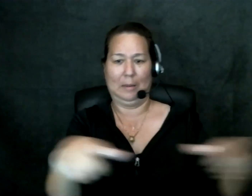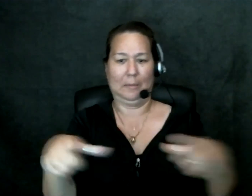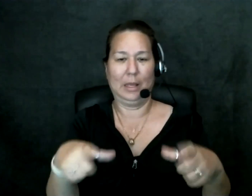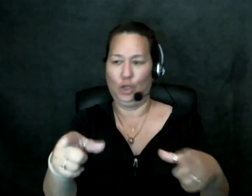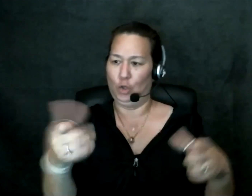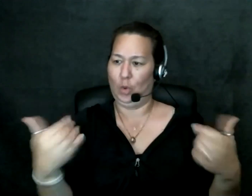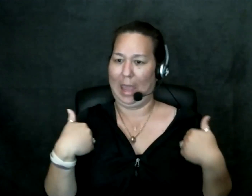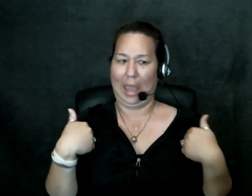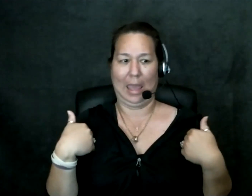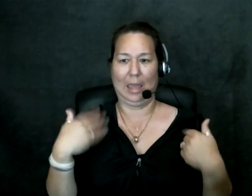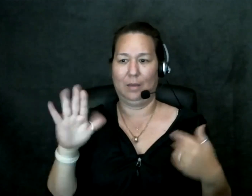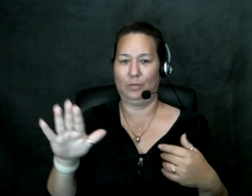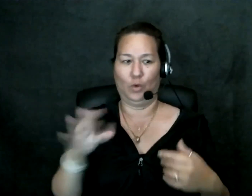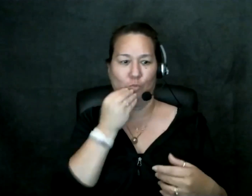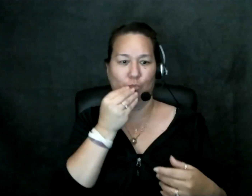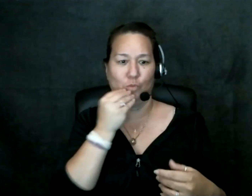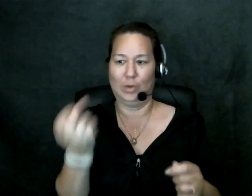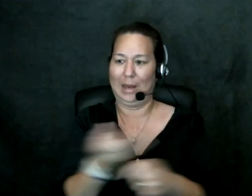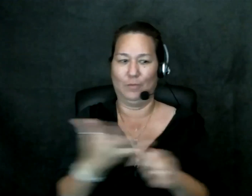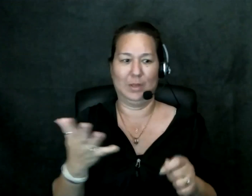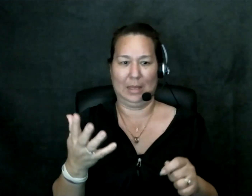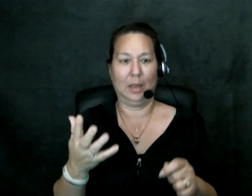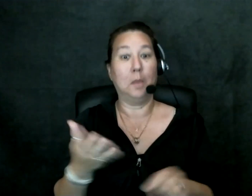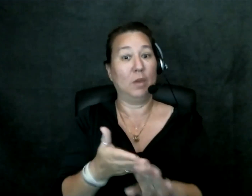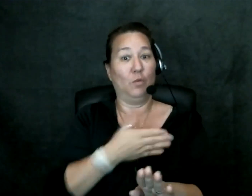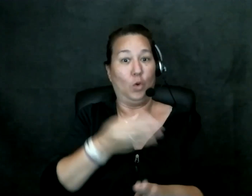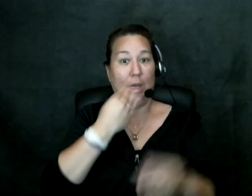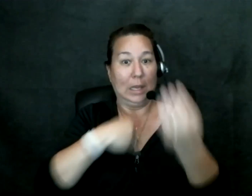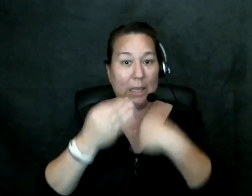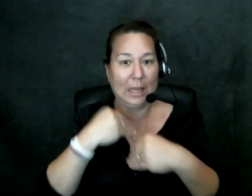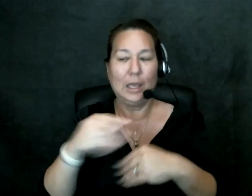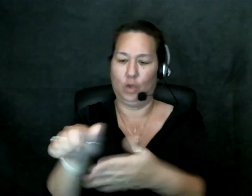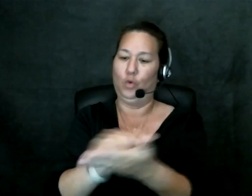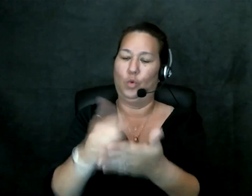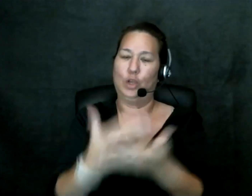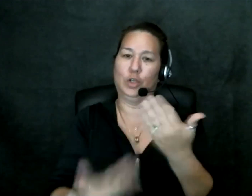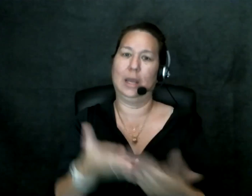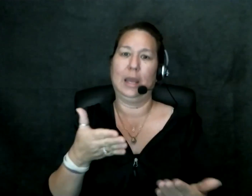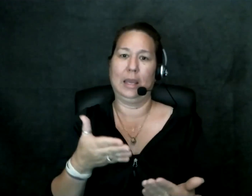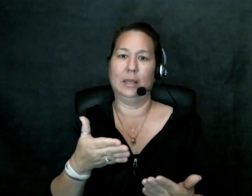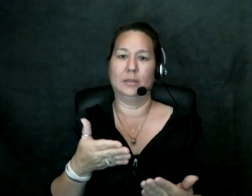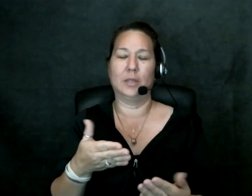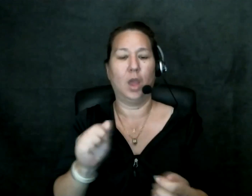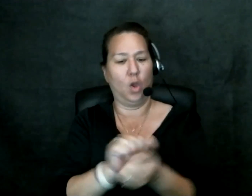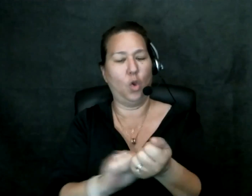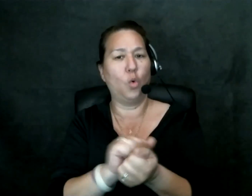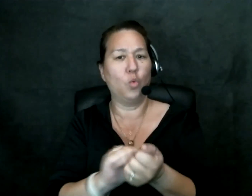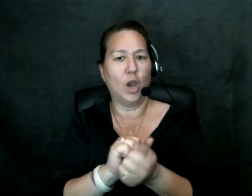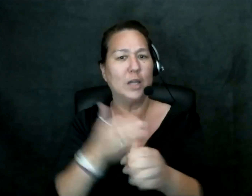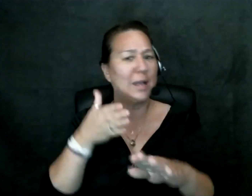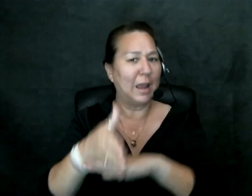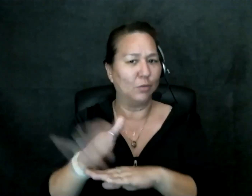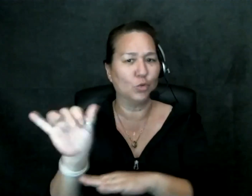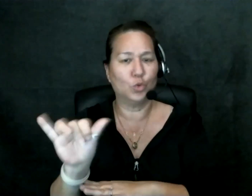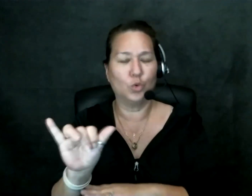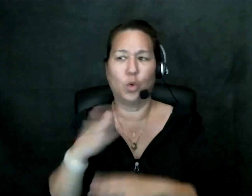food. Wash your hands before you eat. You can wash your hands afterwards. That can help protect other people,